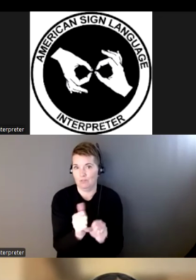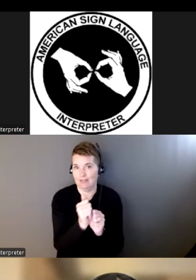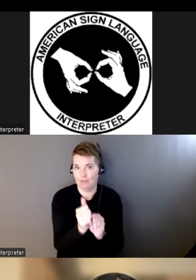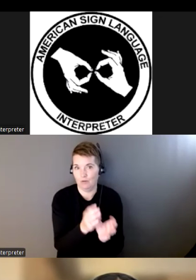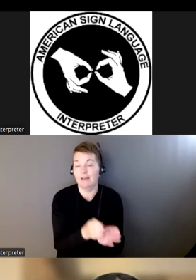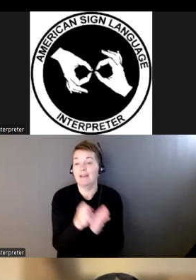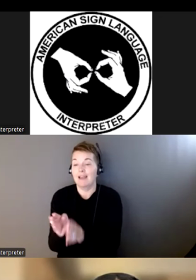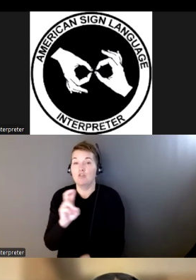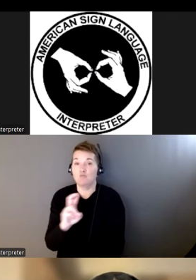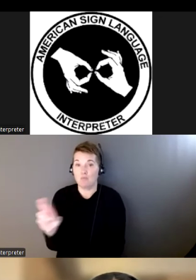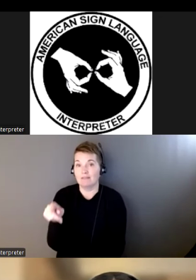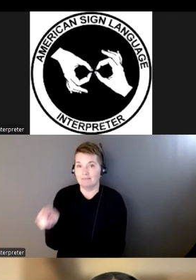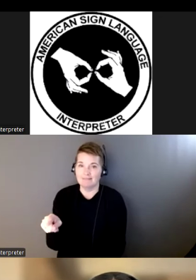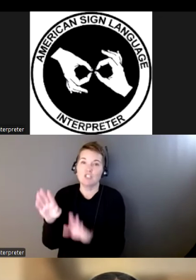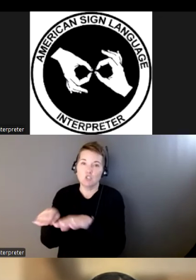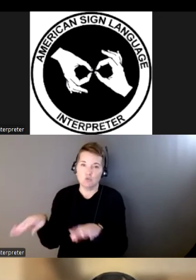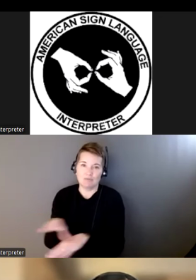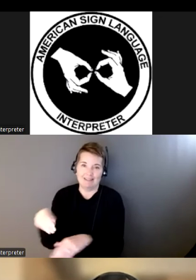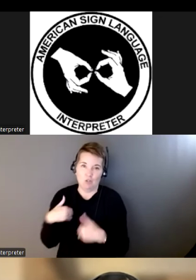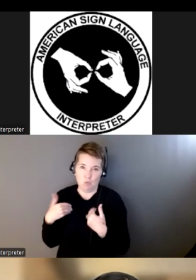the children and youth participants.